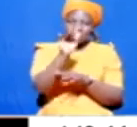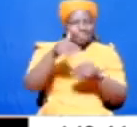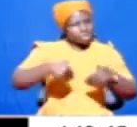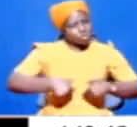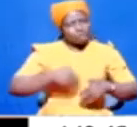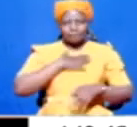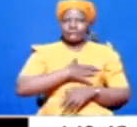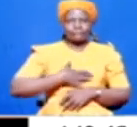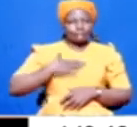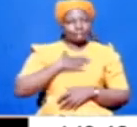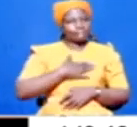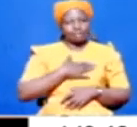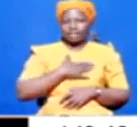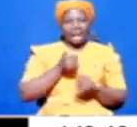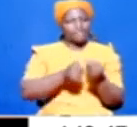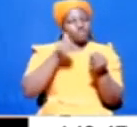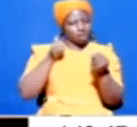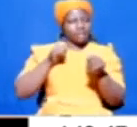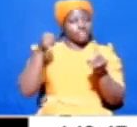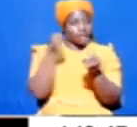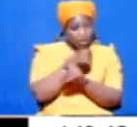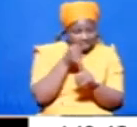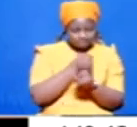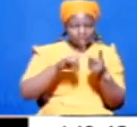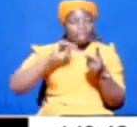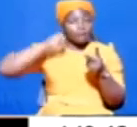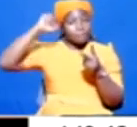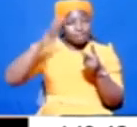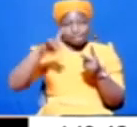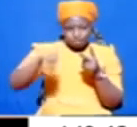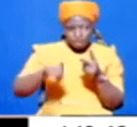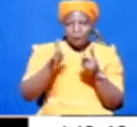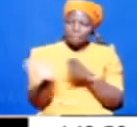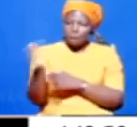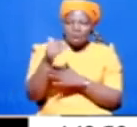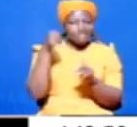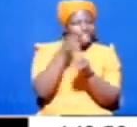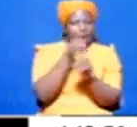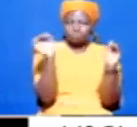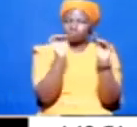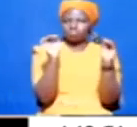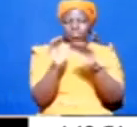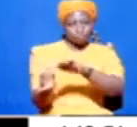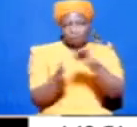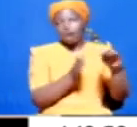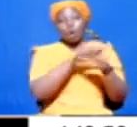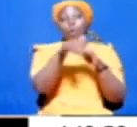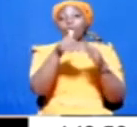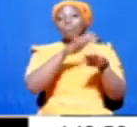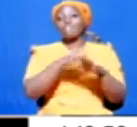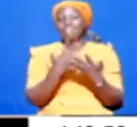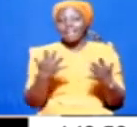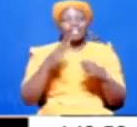violence. Number two is politicians should not mobilize violence. Everything good, all good hospitals, good, everything